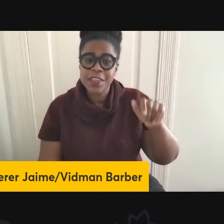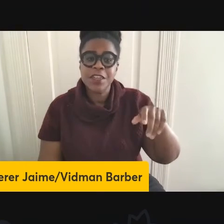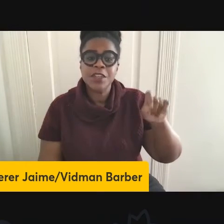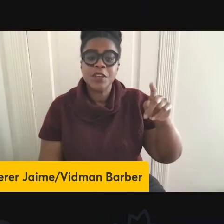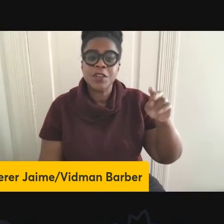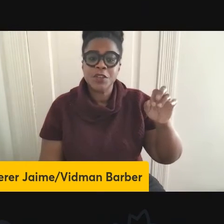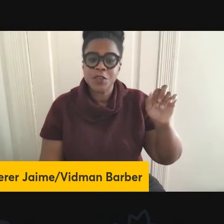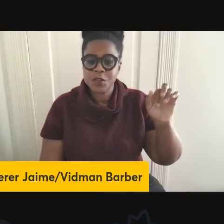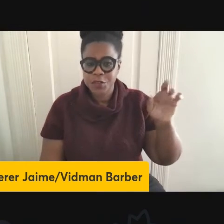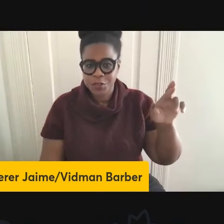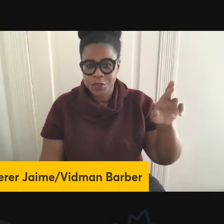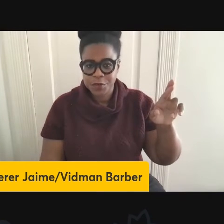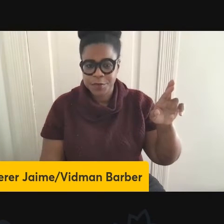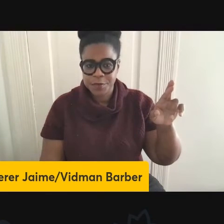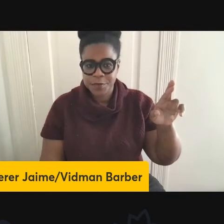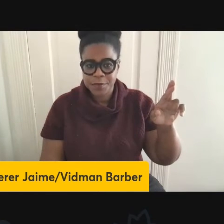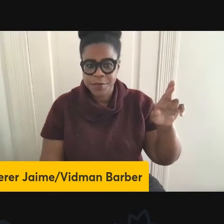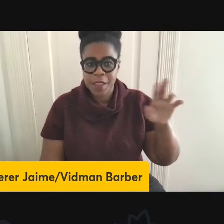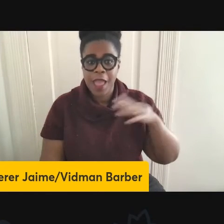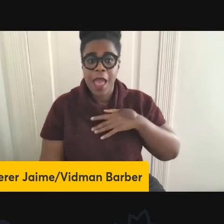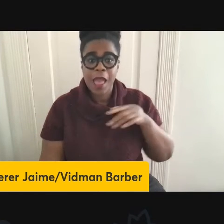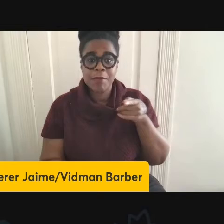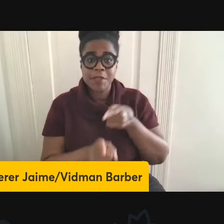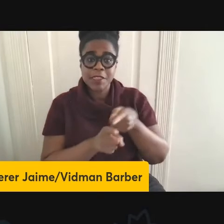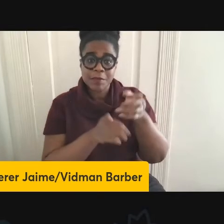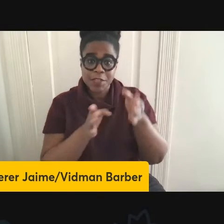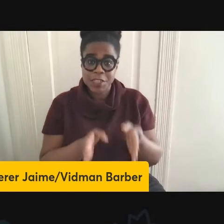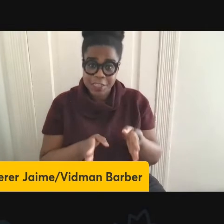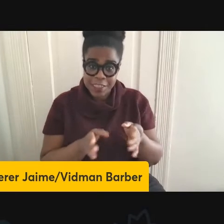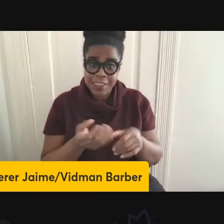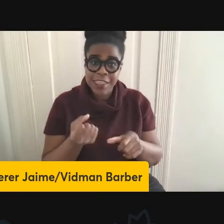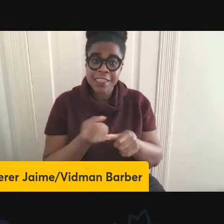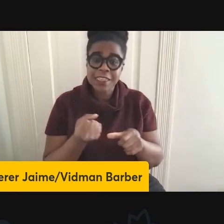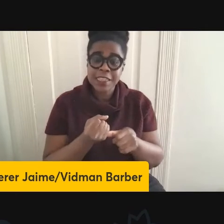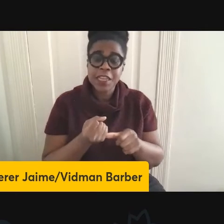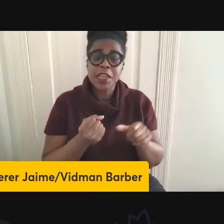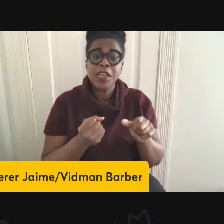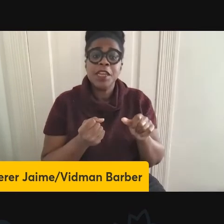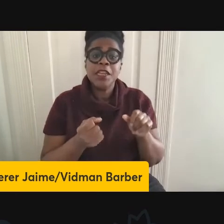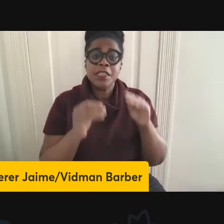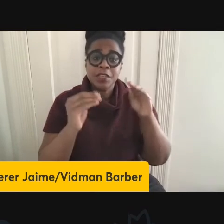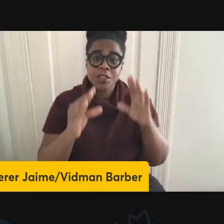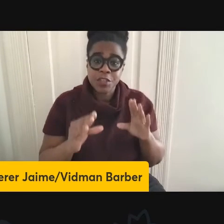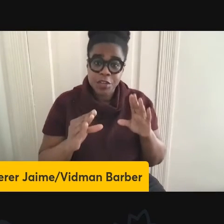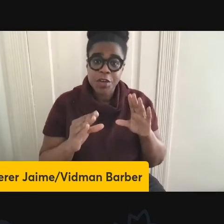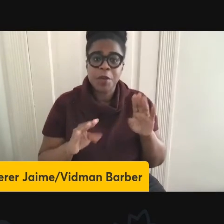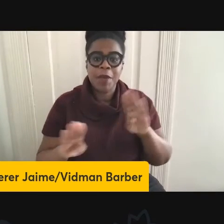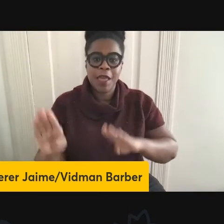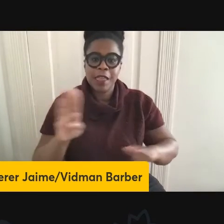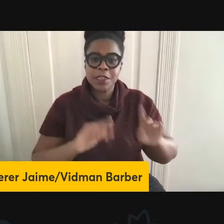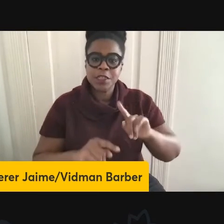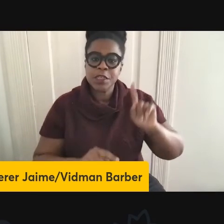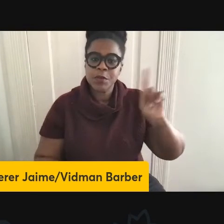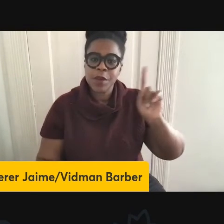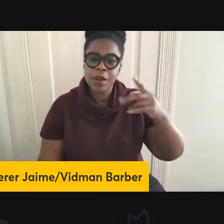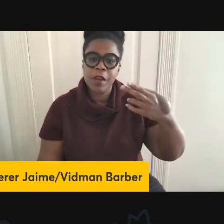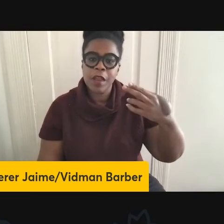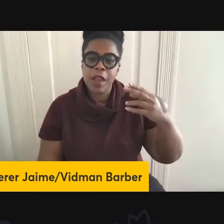am currently a special assistant professor of biology at Hofstra University,